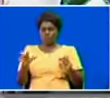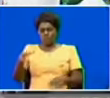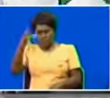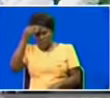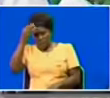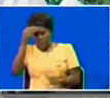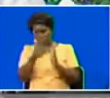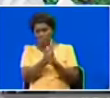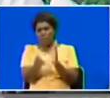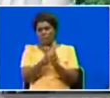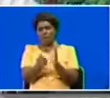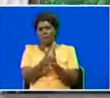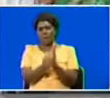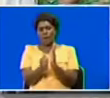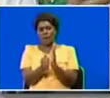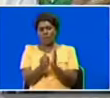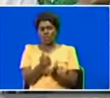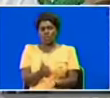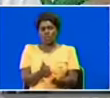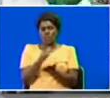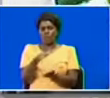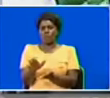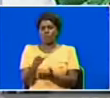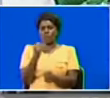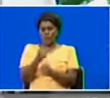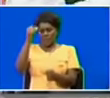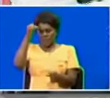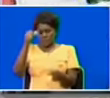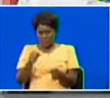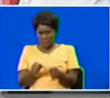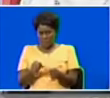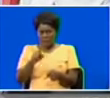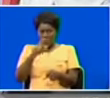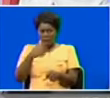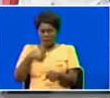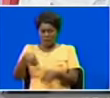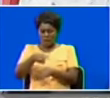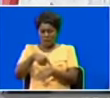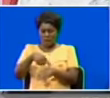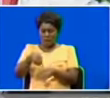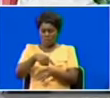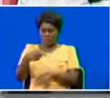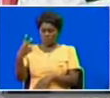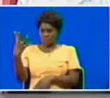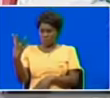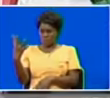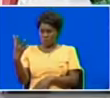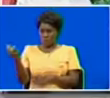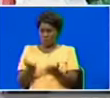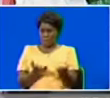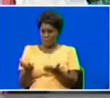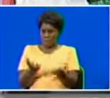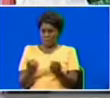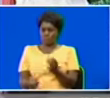we'll try and find for you a placement somewhere you can be able to work. But remember, when you have a 24-hour market in Starehe, you're creating jobs through